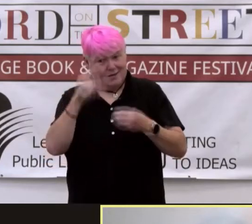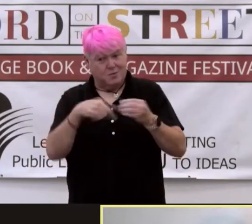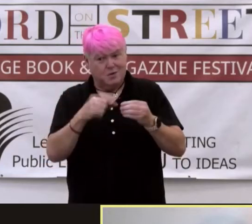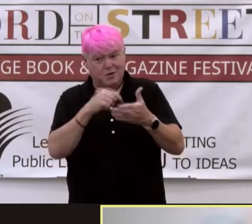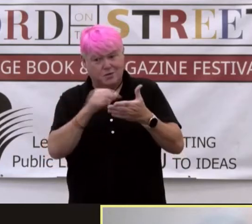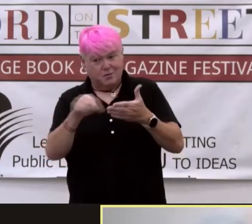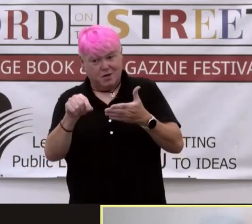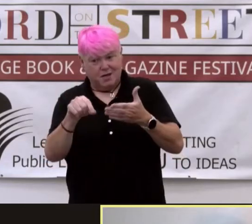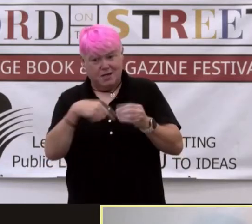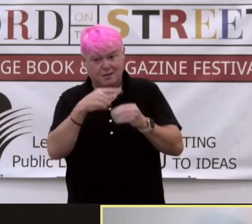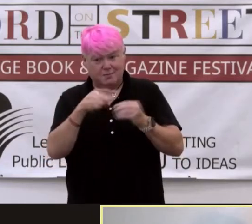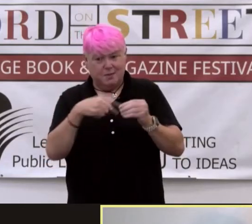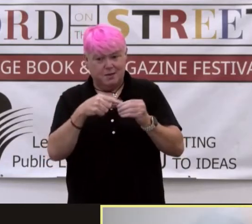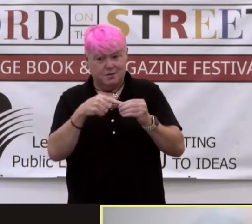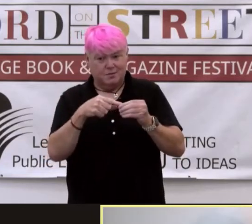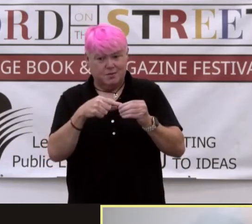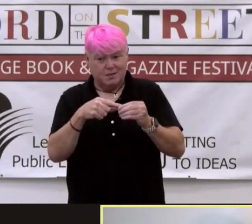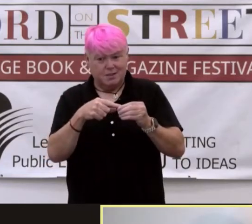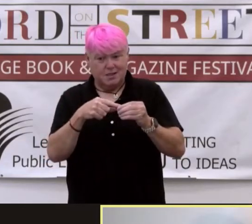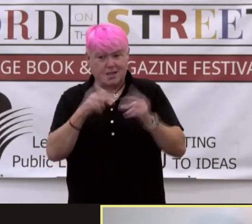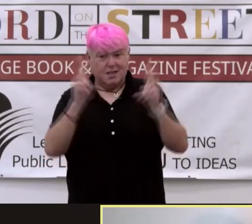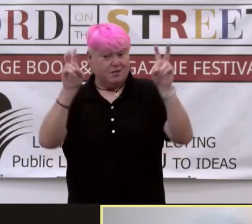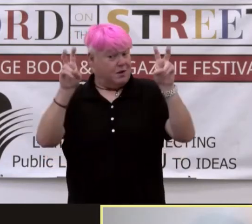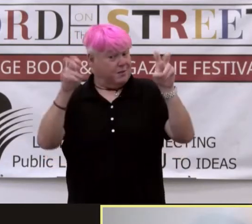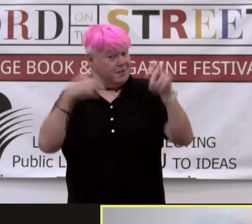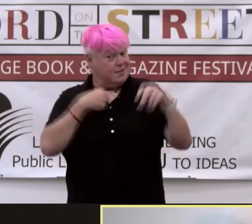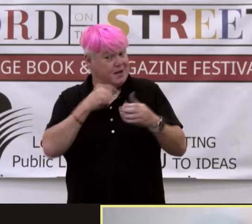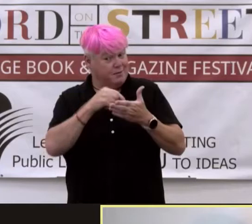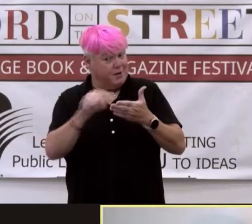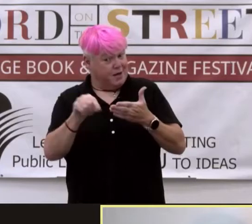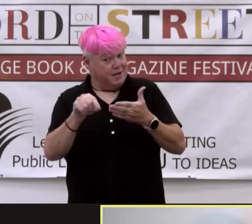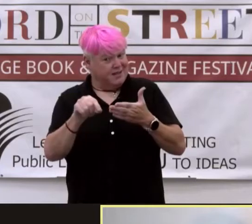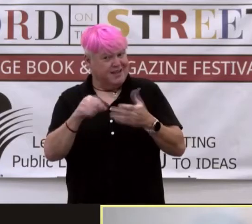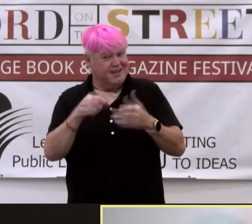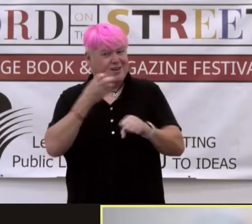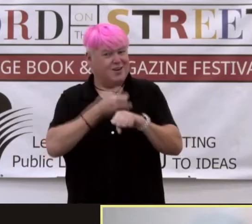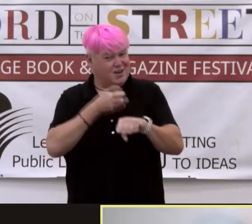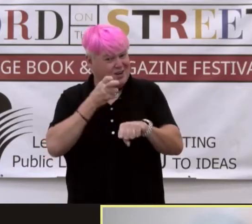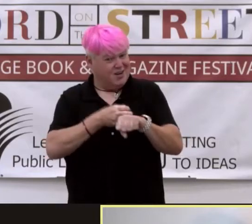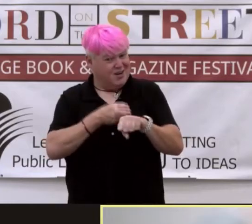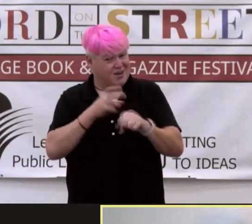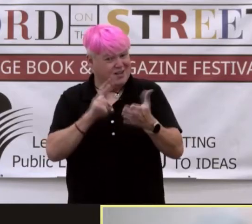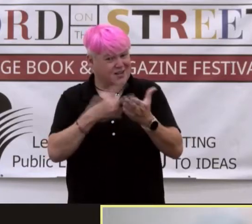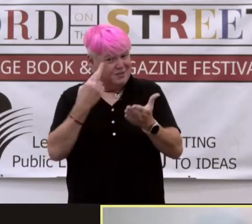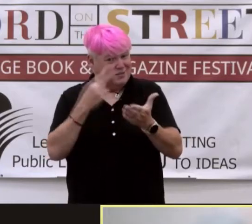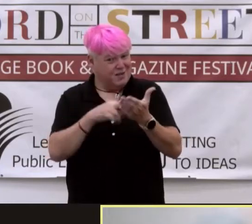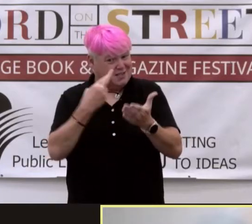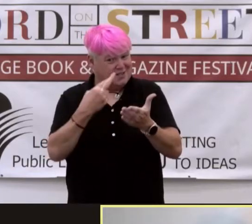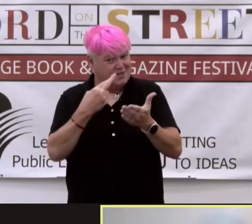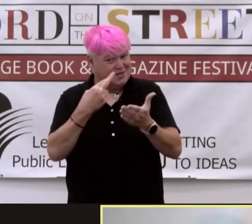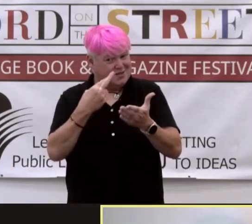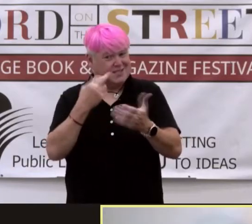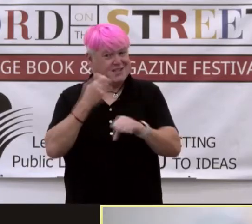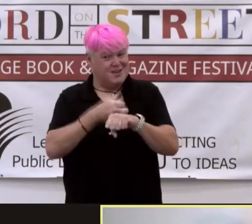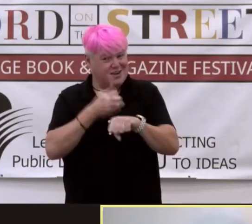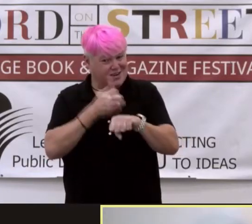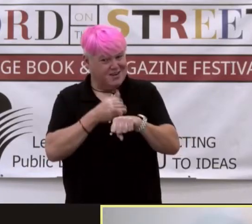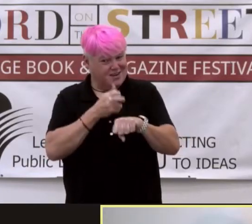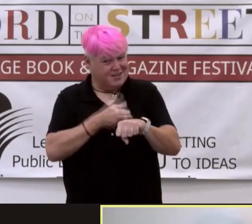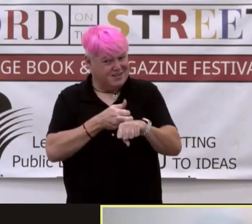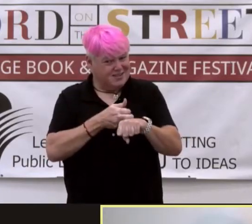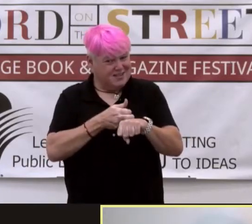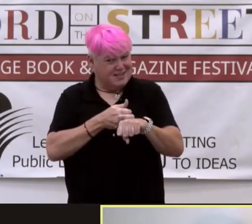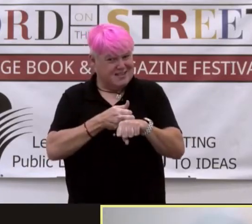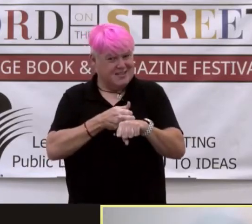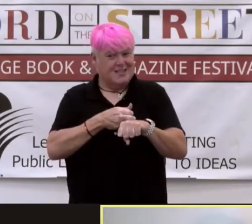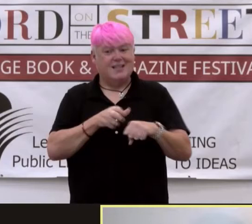about like the topics that I write about, they're brutal, and the research behind them is brutal, and you get a little bit of a gallows humor going